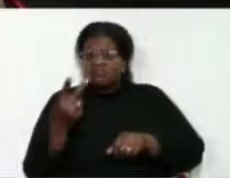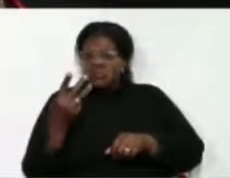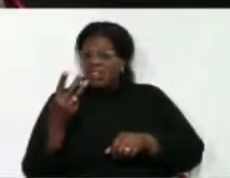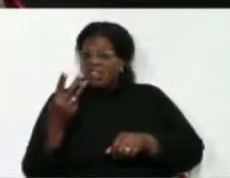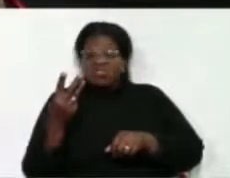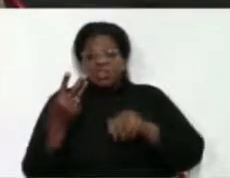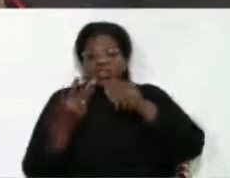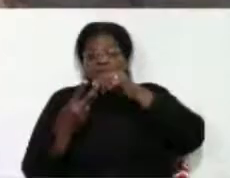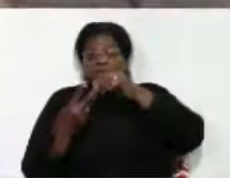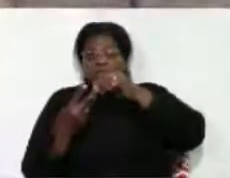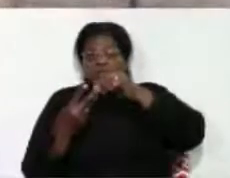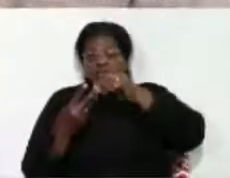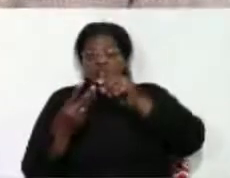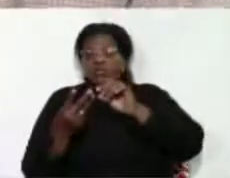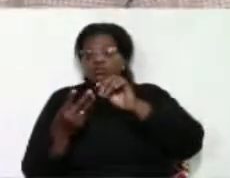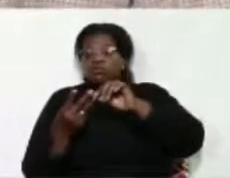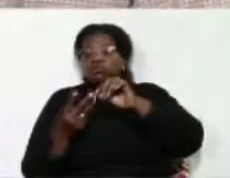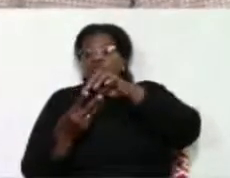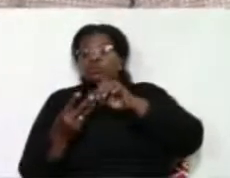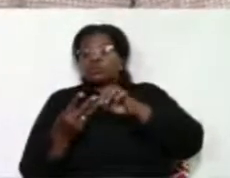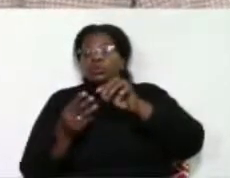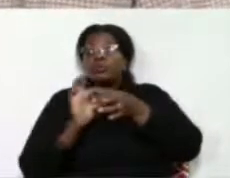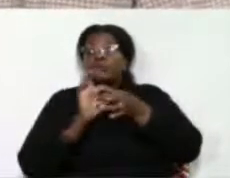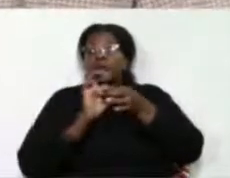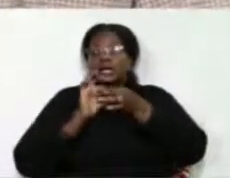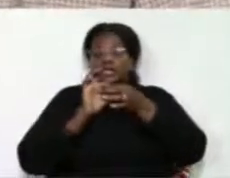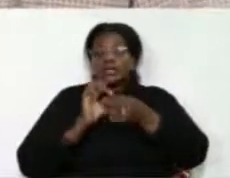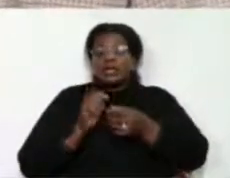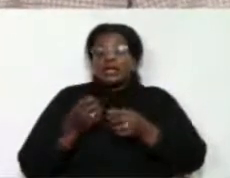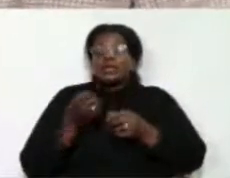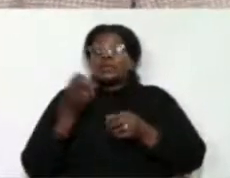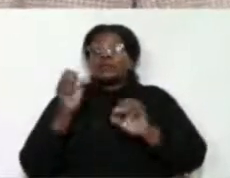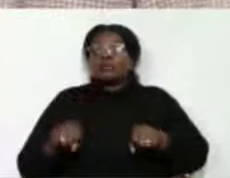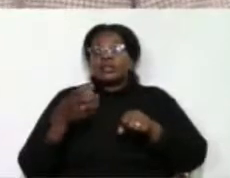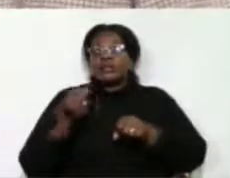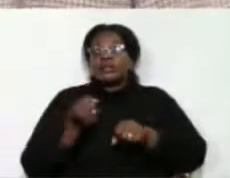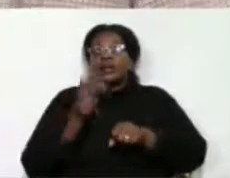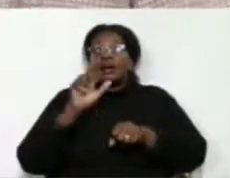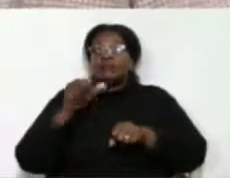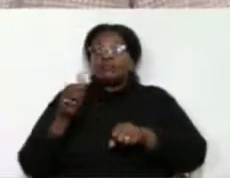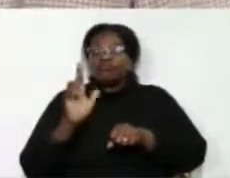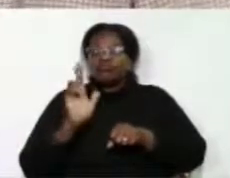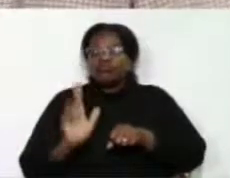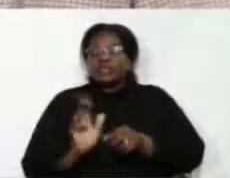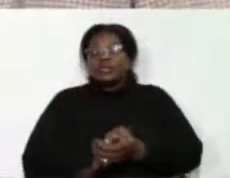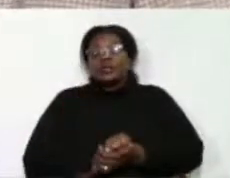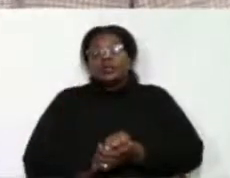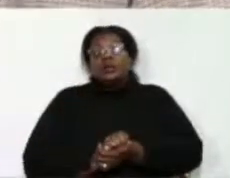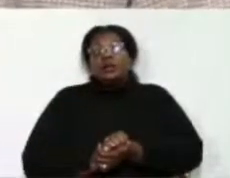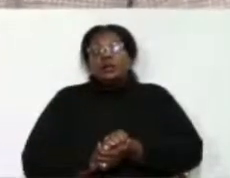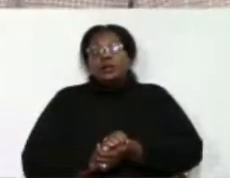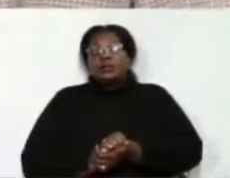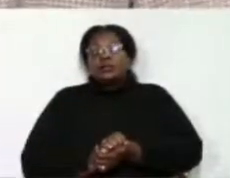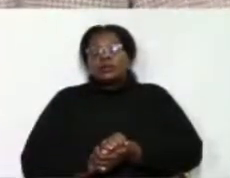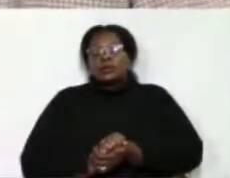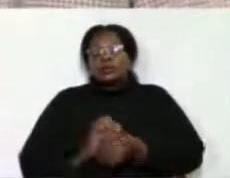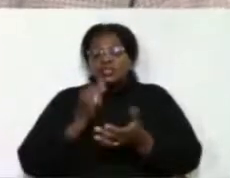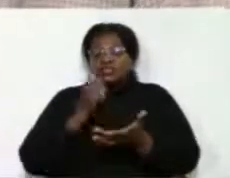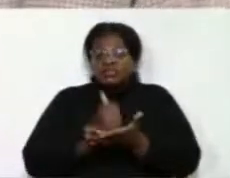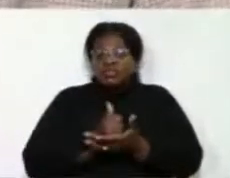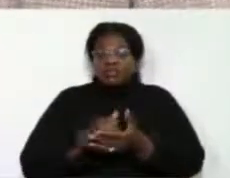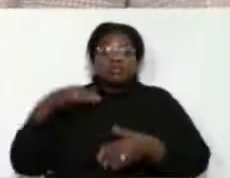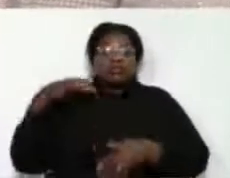somebody who knows you well, somebody who was there on the opening day of the business, who wished you both well, and now they see you